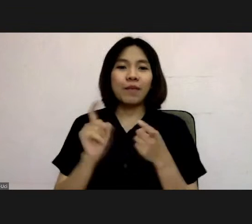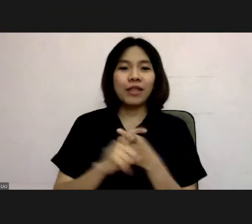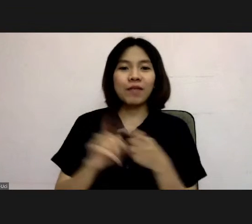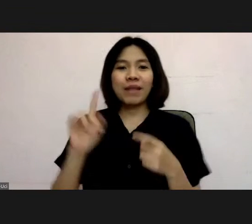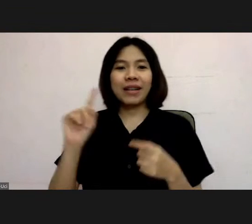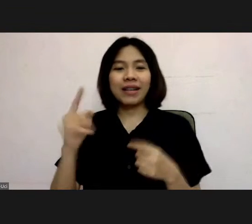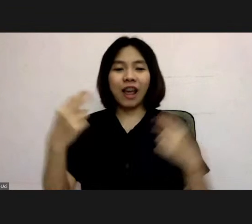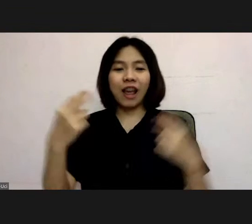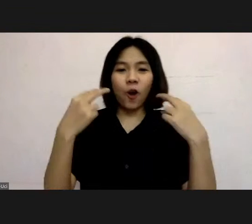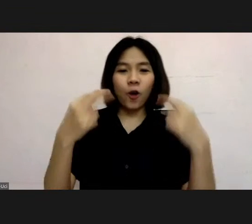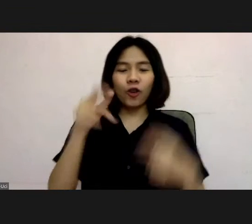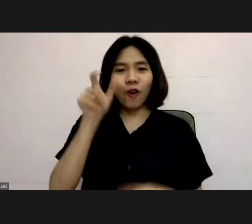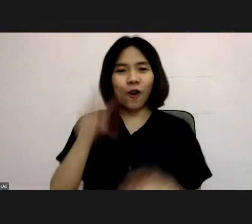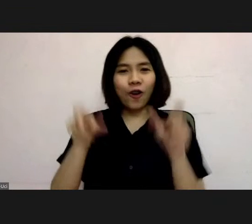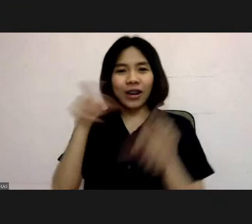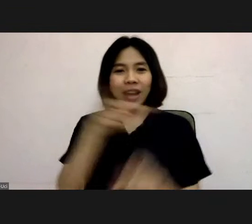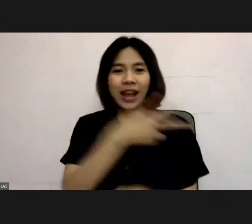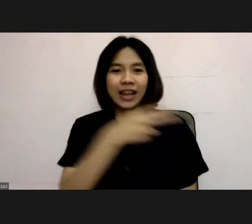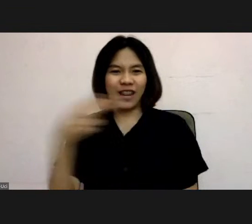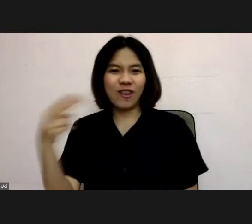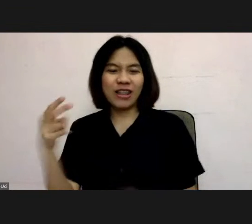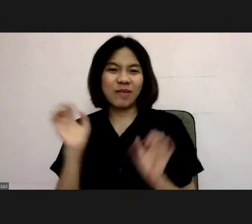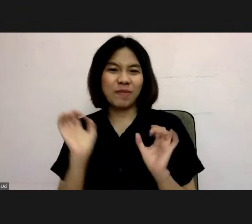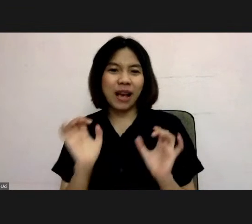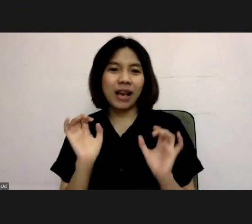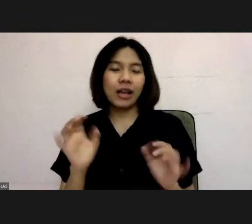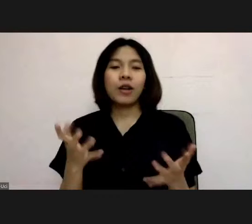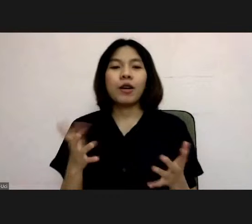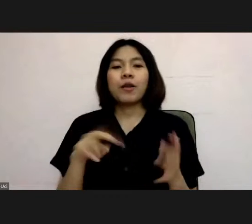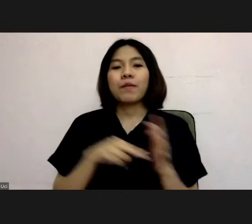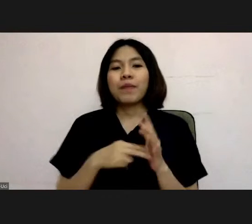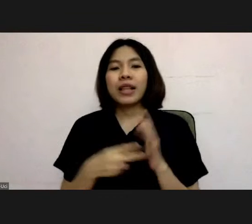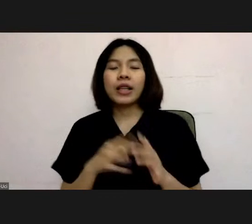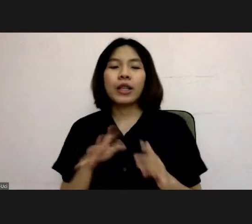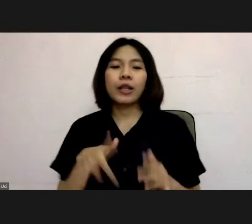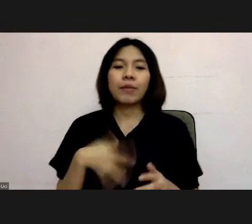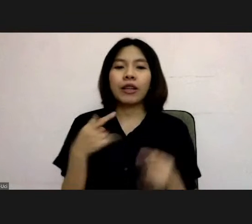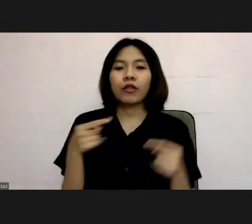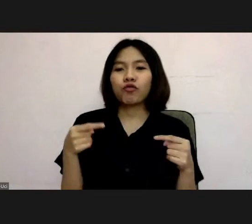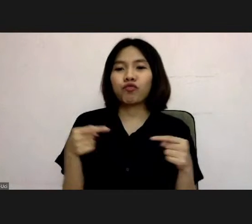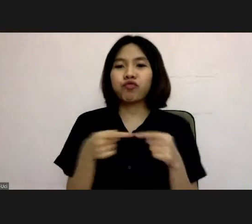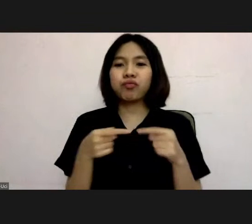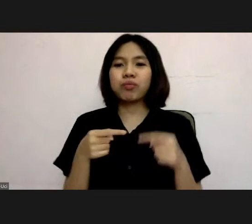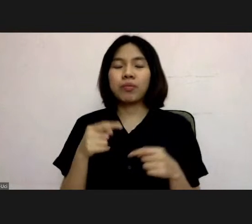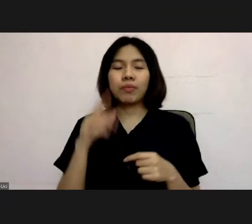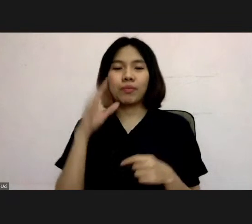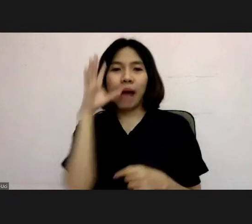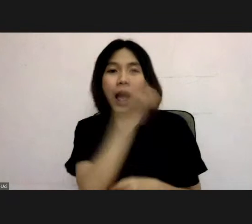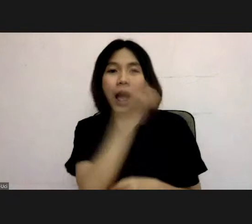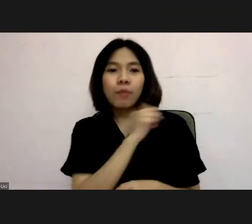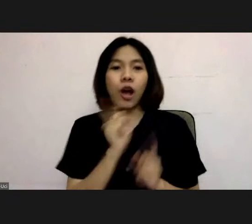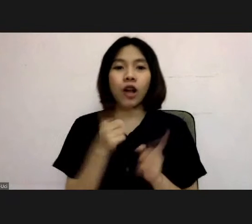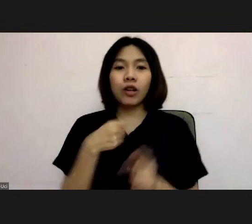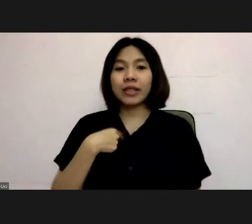me much easier in Indonesia. And I think Mbak Esther will be helped by